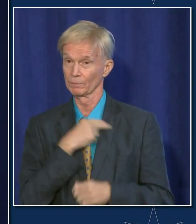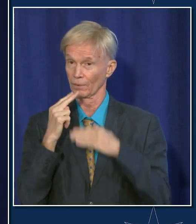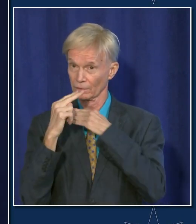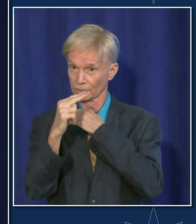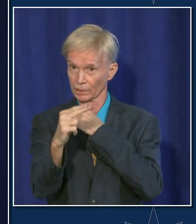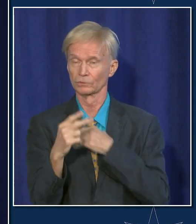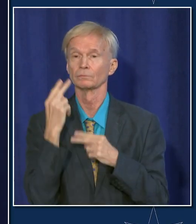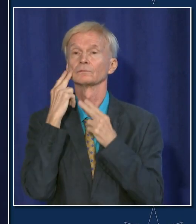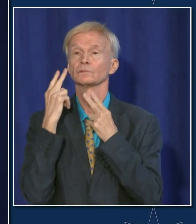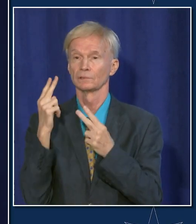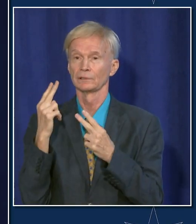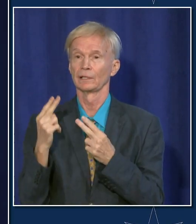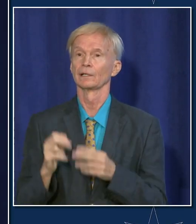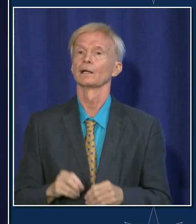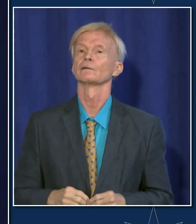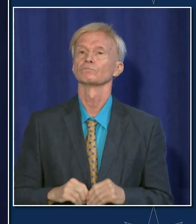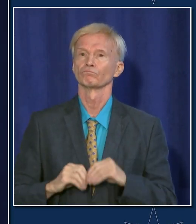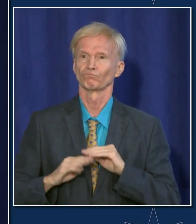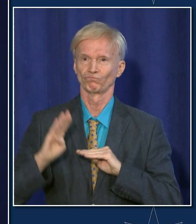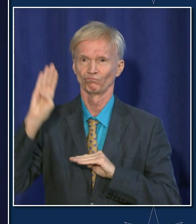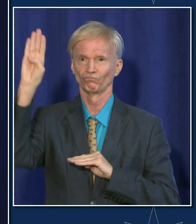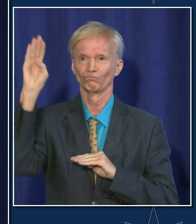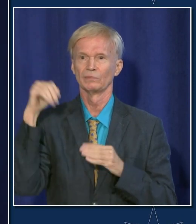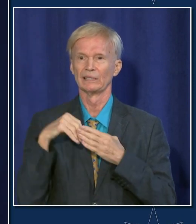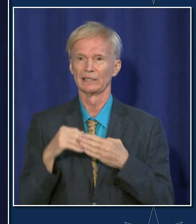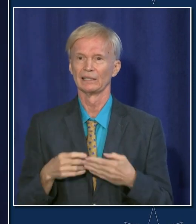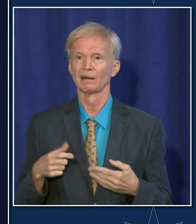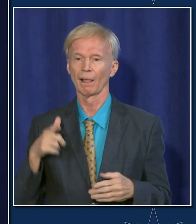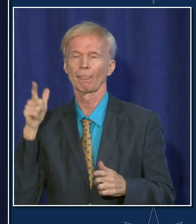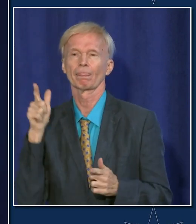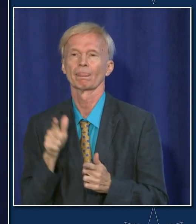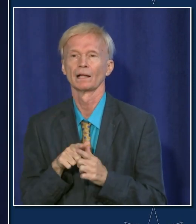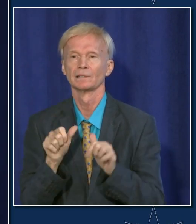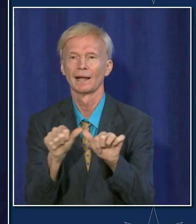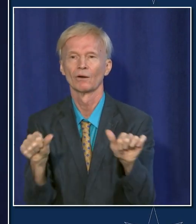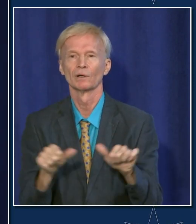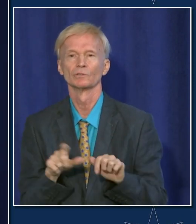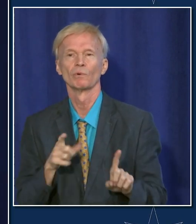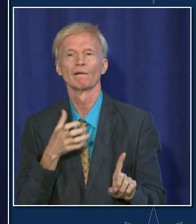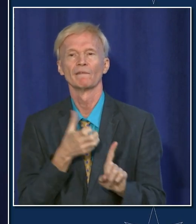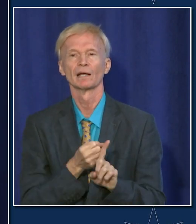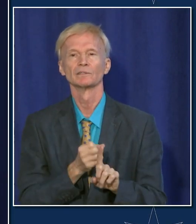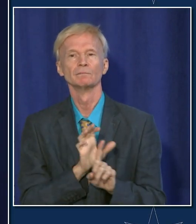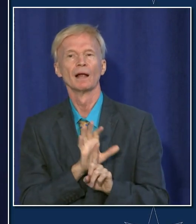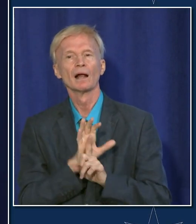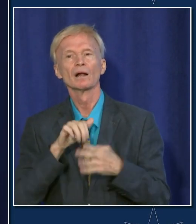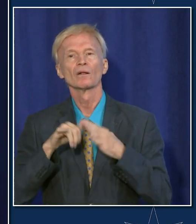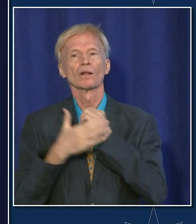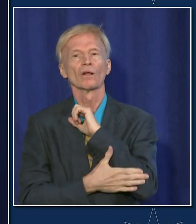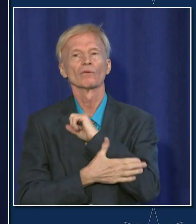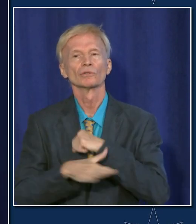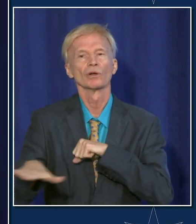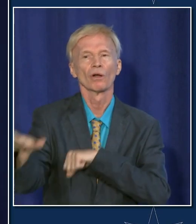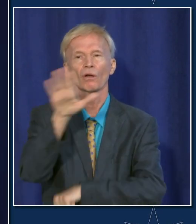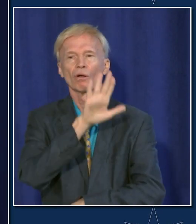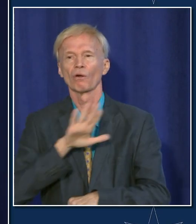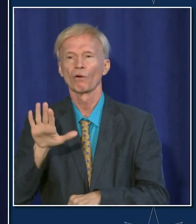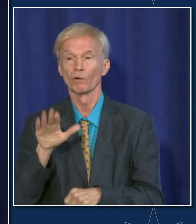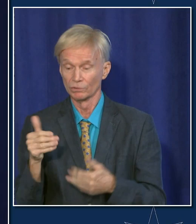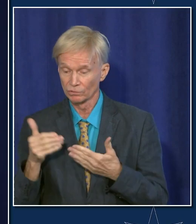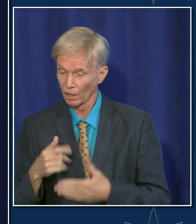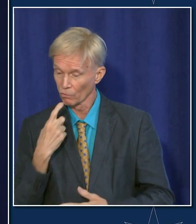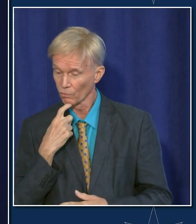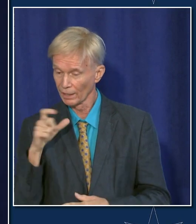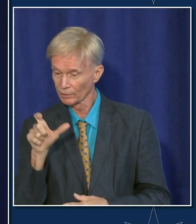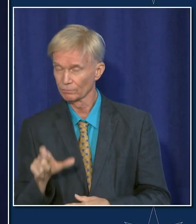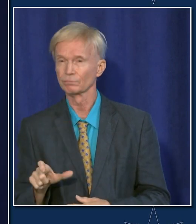that hospitalizations are surging in these less vaccinated parts of the country. Just to be clear about it, that darkest red, more